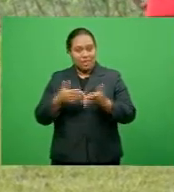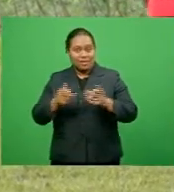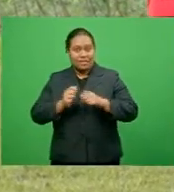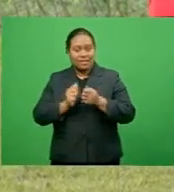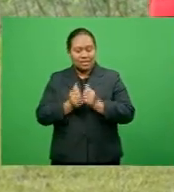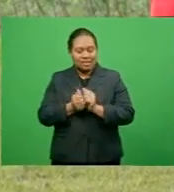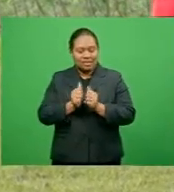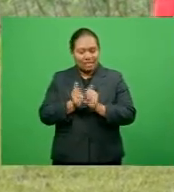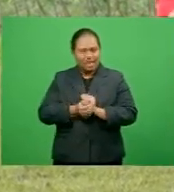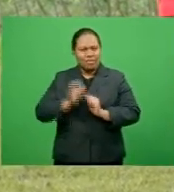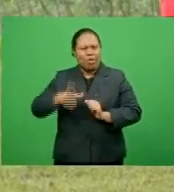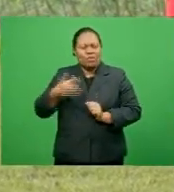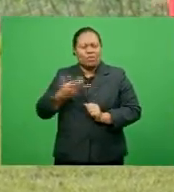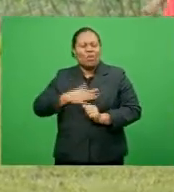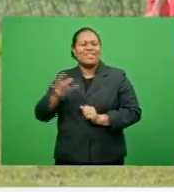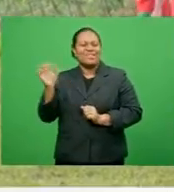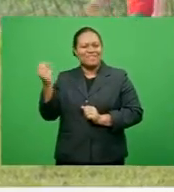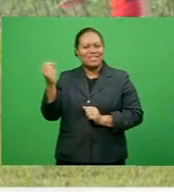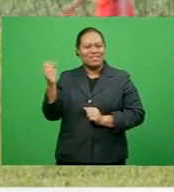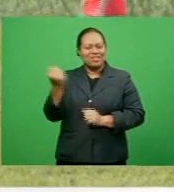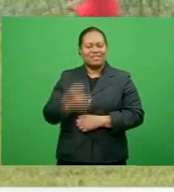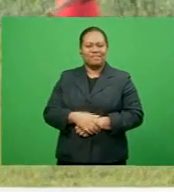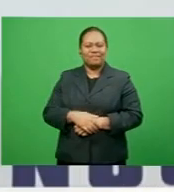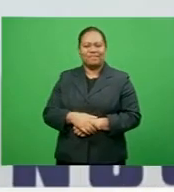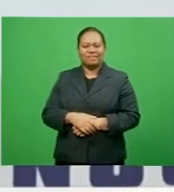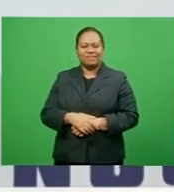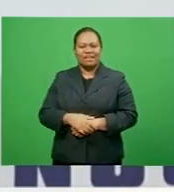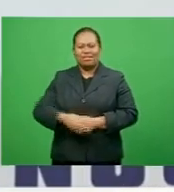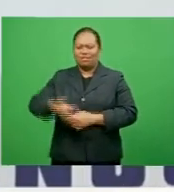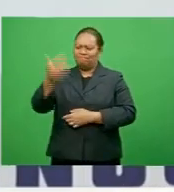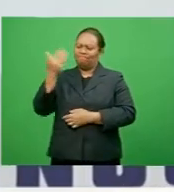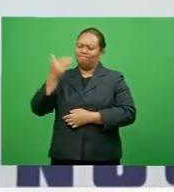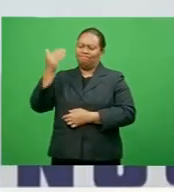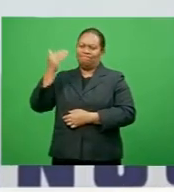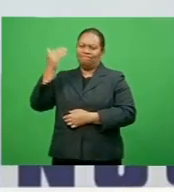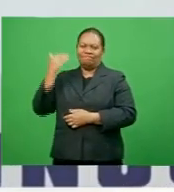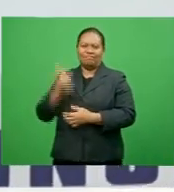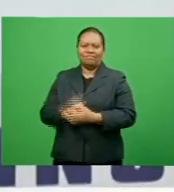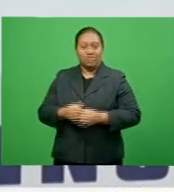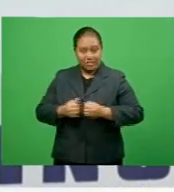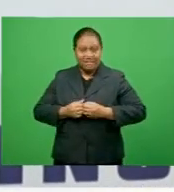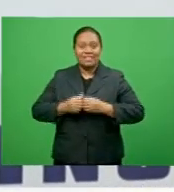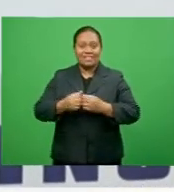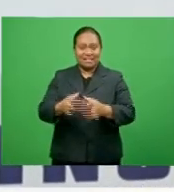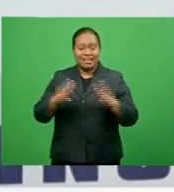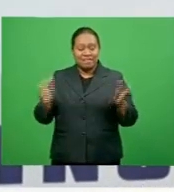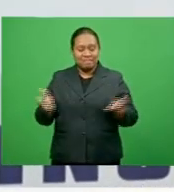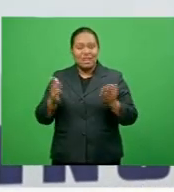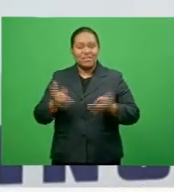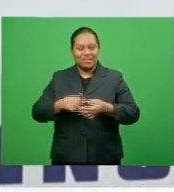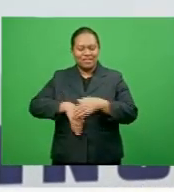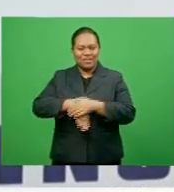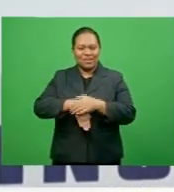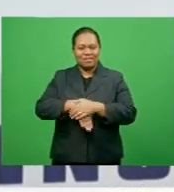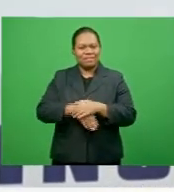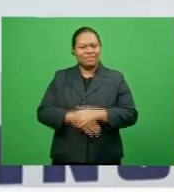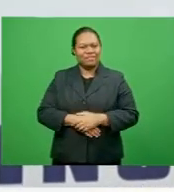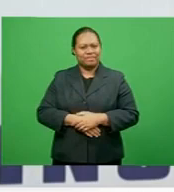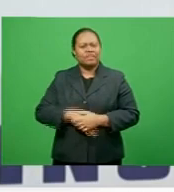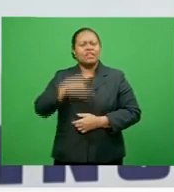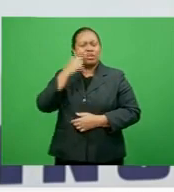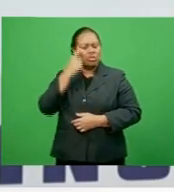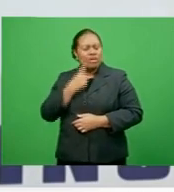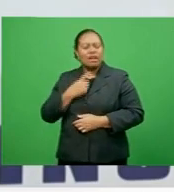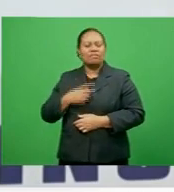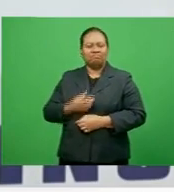always wanting to win from since I've started my soccer career. So I'll try to go out in